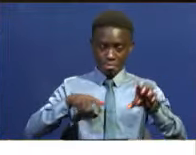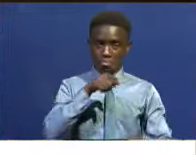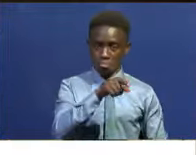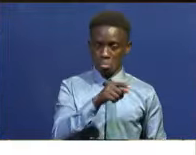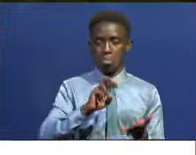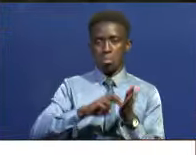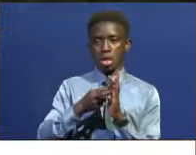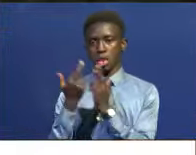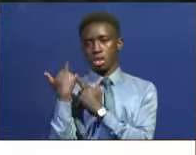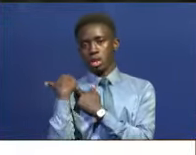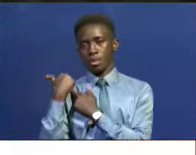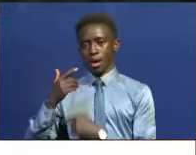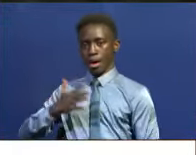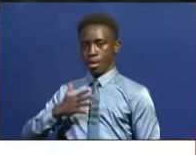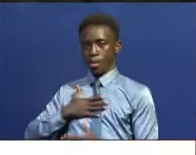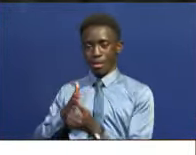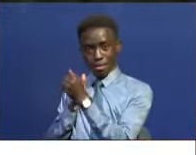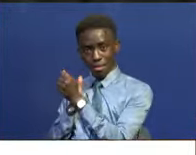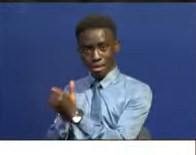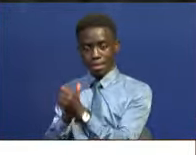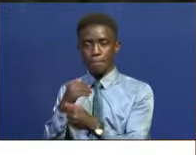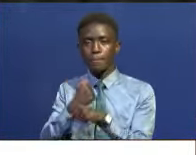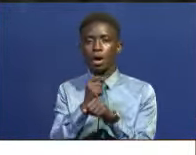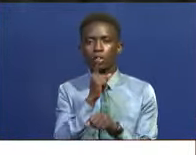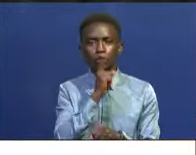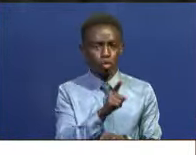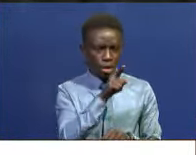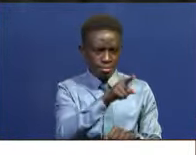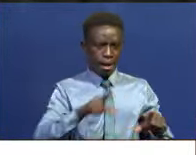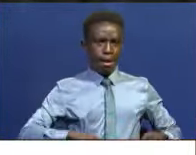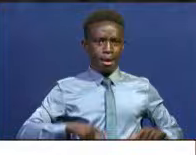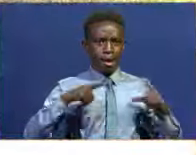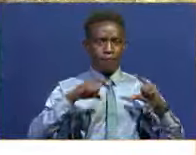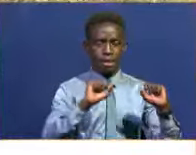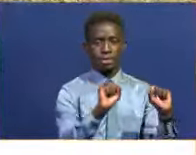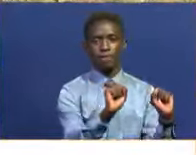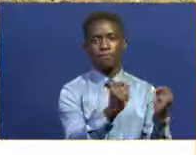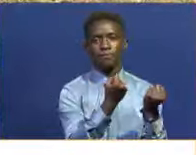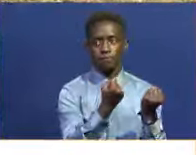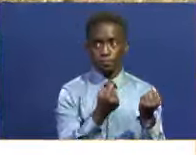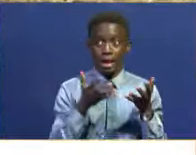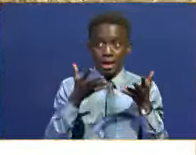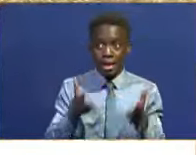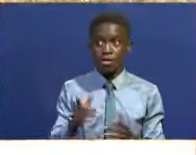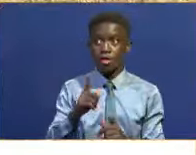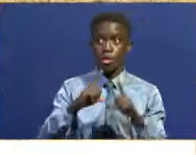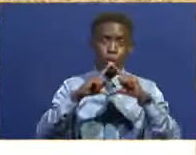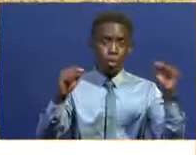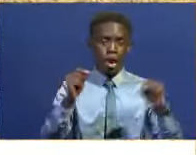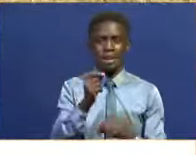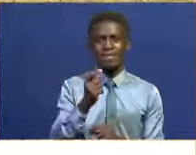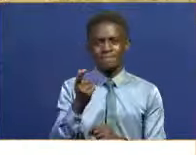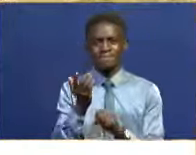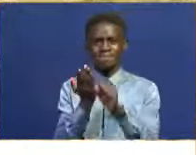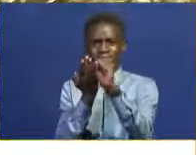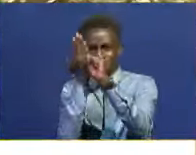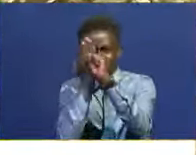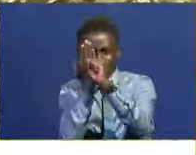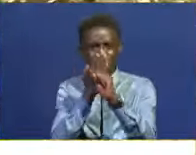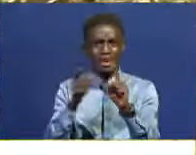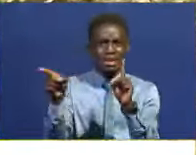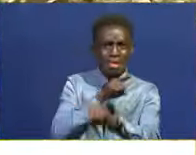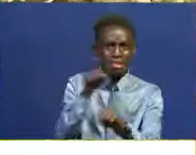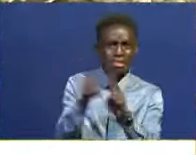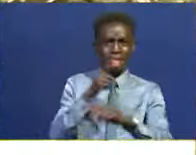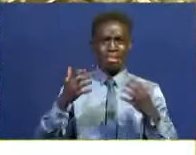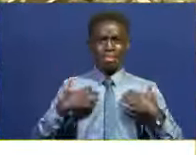anakuwa na mazingira salama. Here, members insisted on the urgent need to curb poaching and illegal wildlife trade, which has resulted in